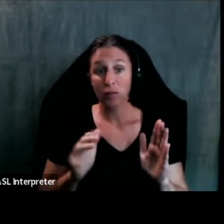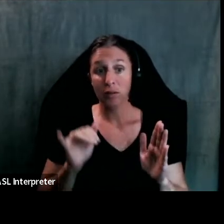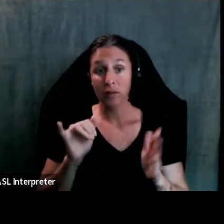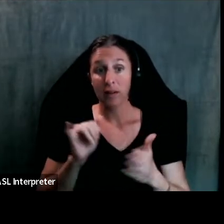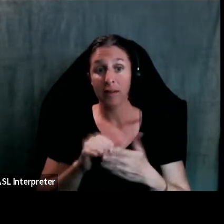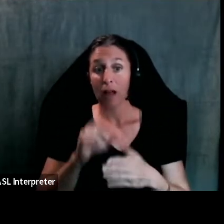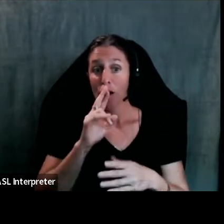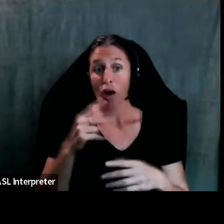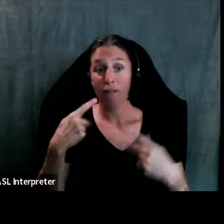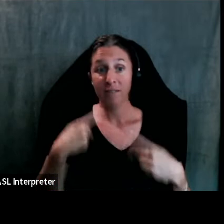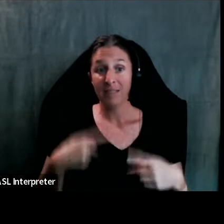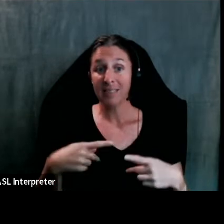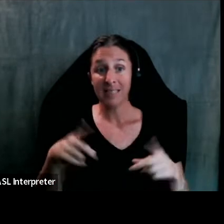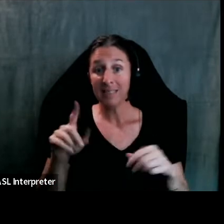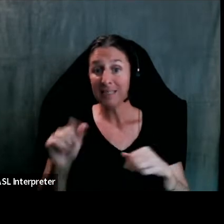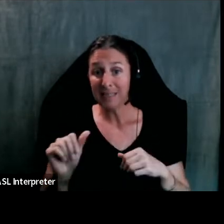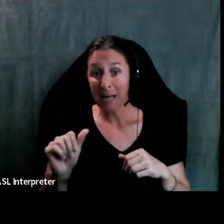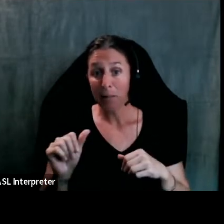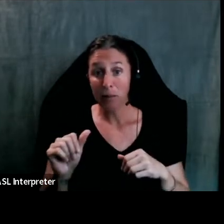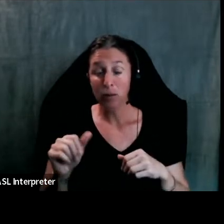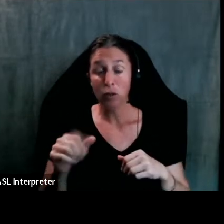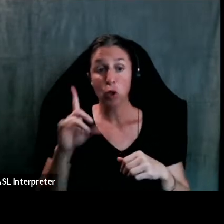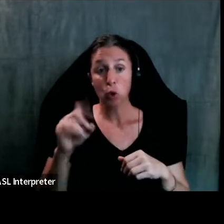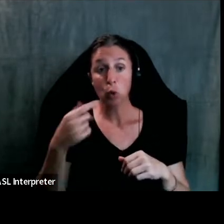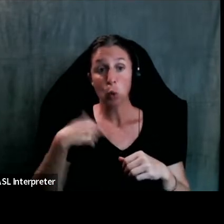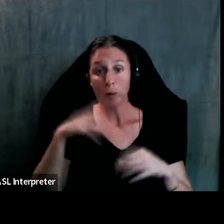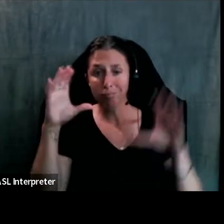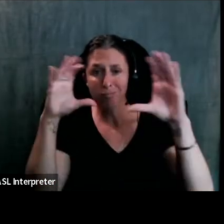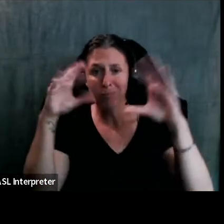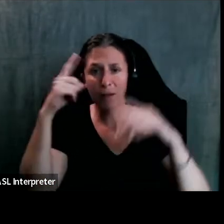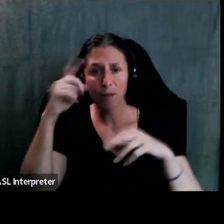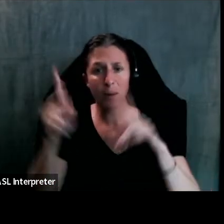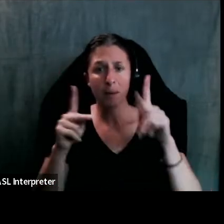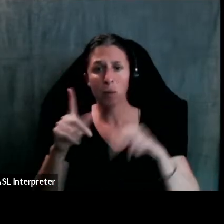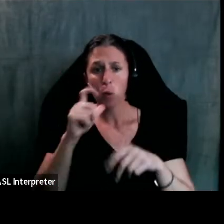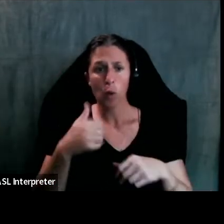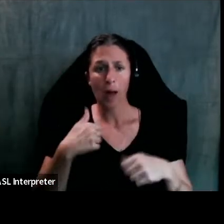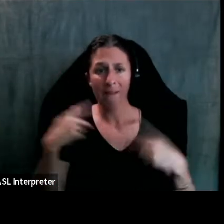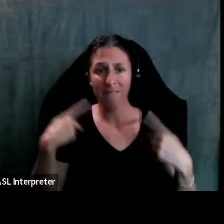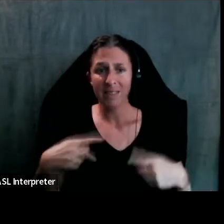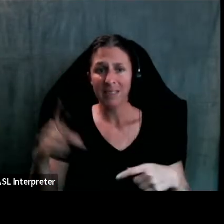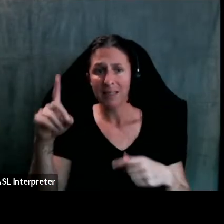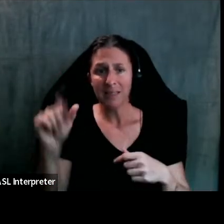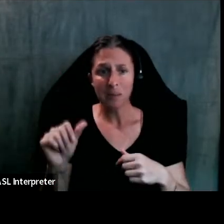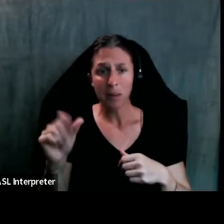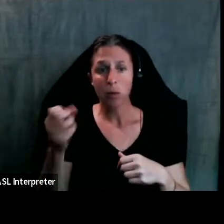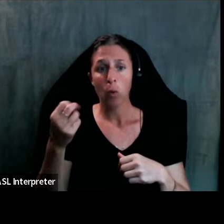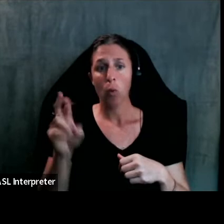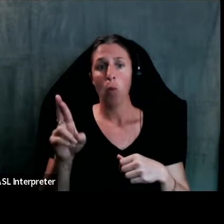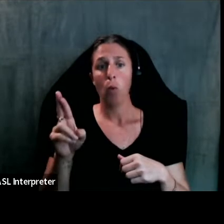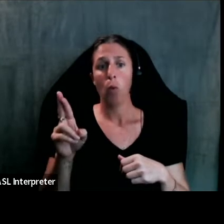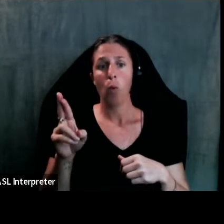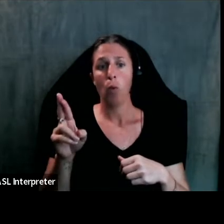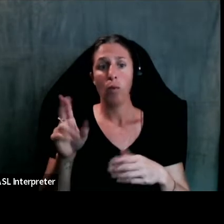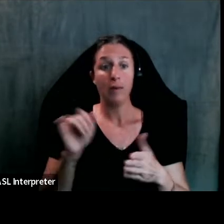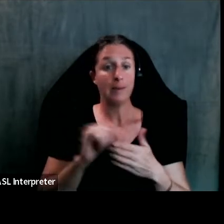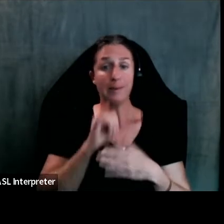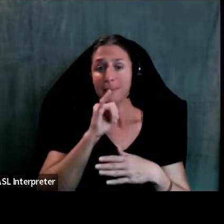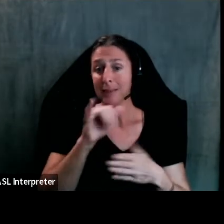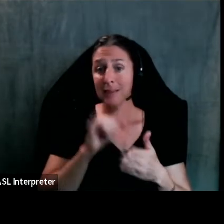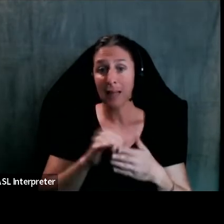physically disabled. Like, do we seek out people that have physical disabilities, or is that something